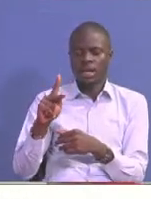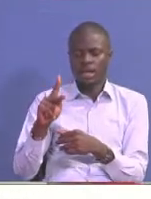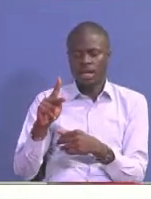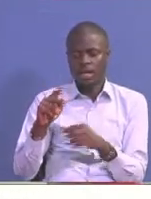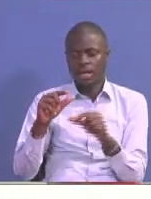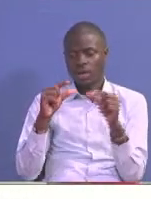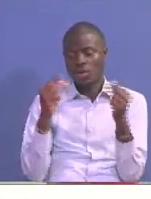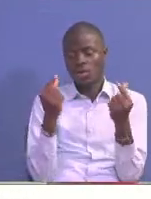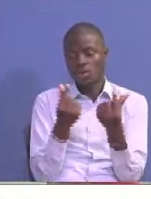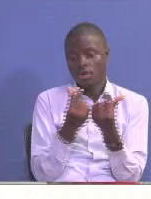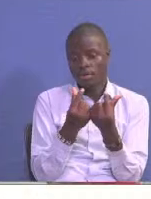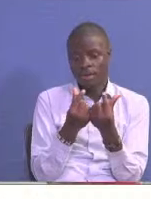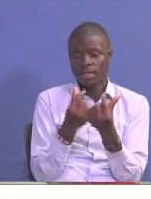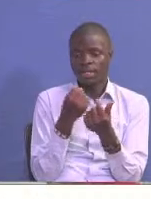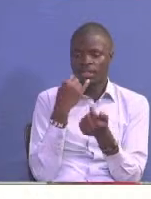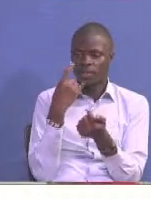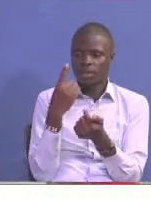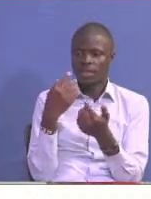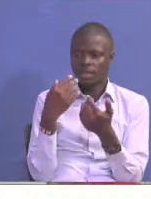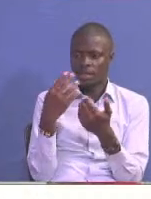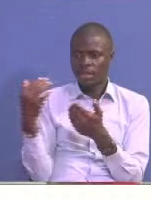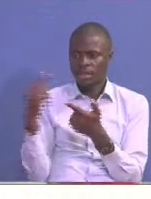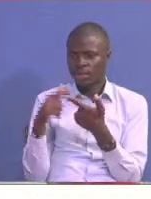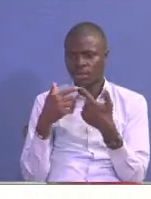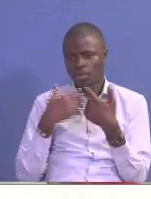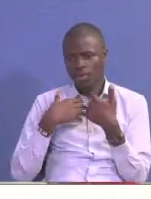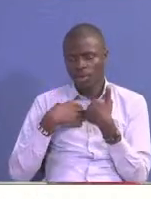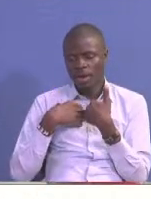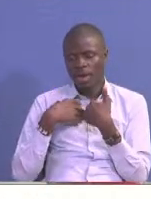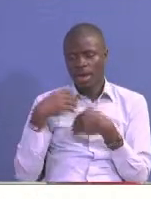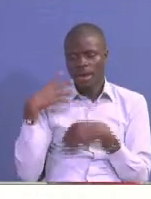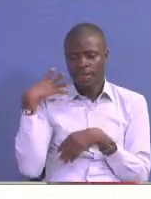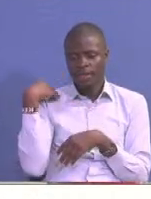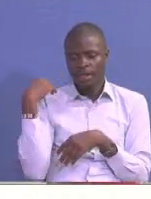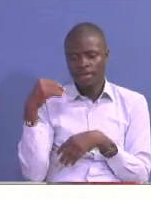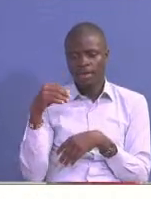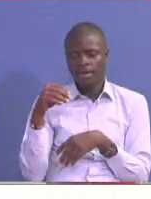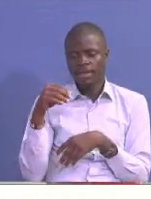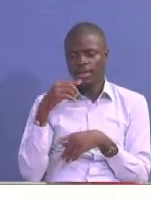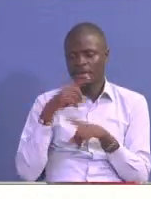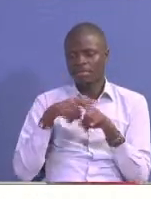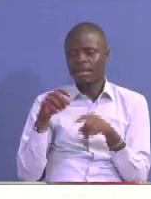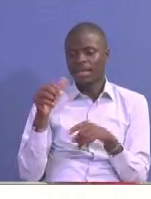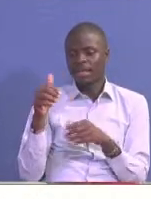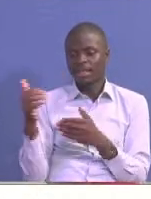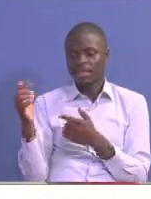It's one thing to have the numbers, but it's another thing to have